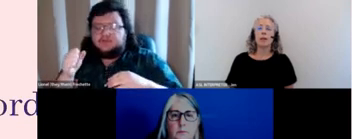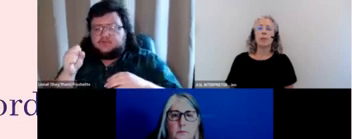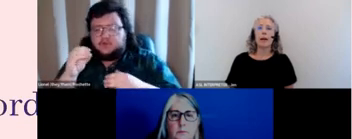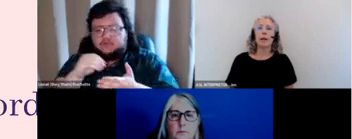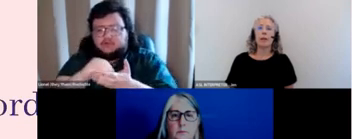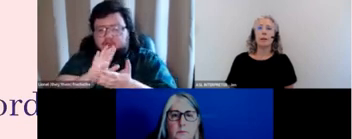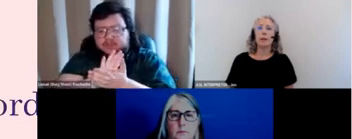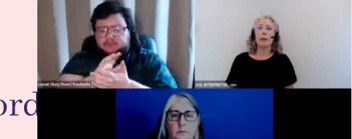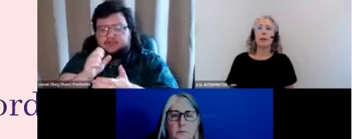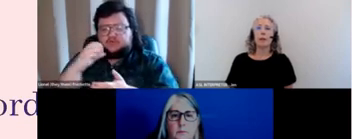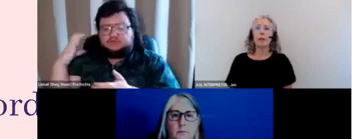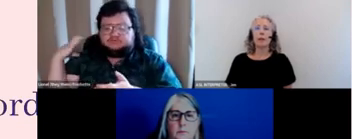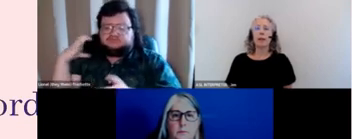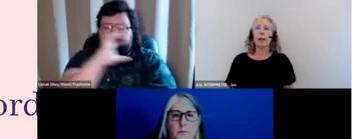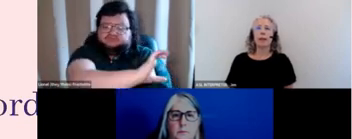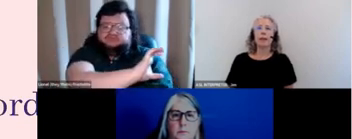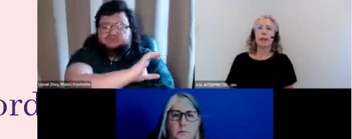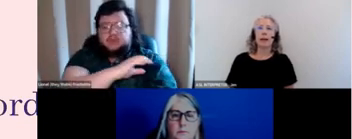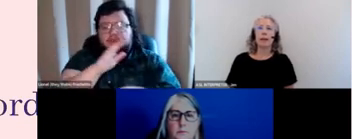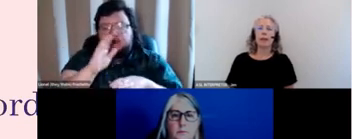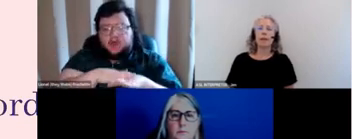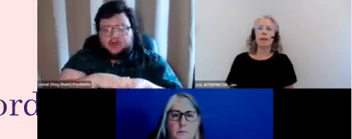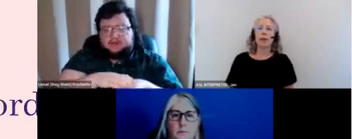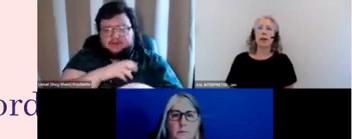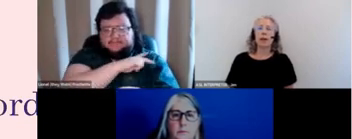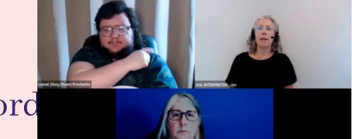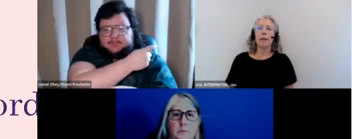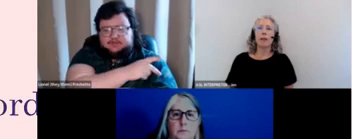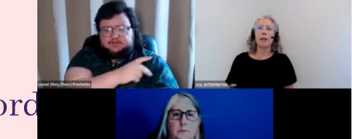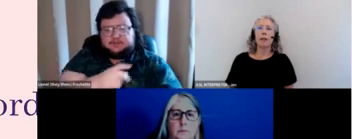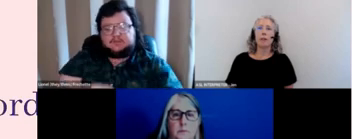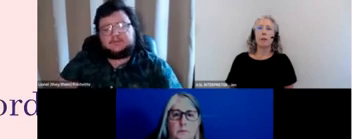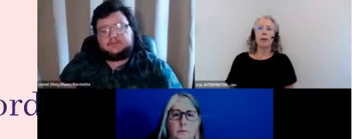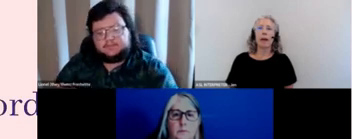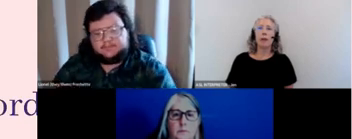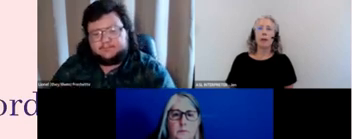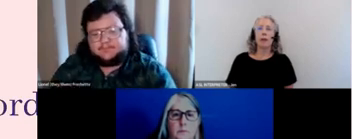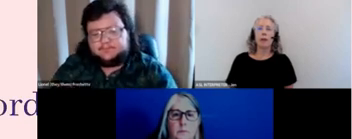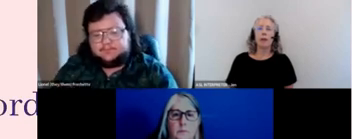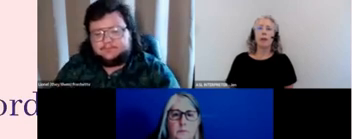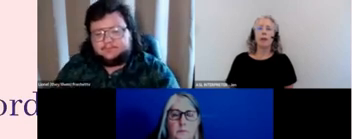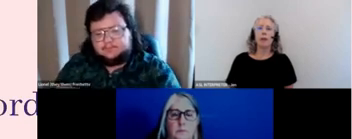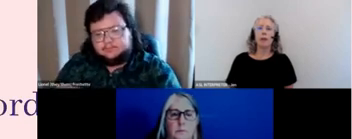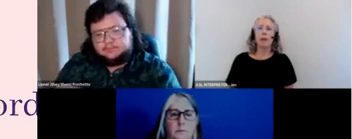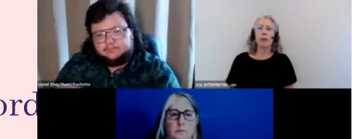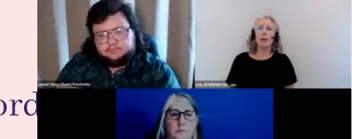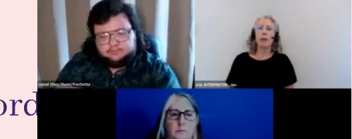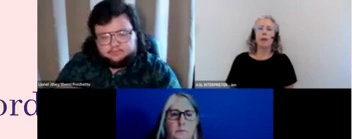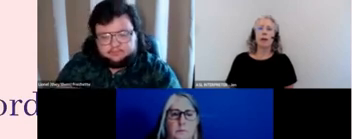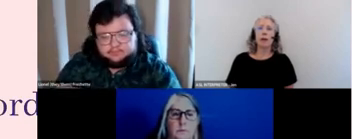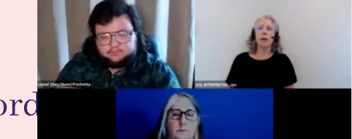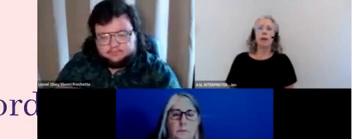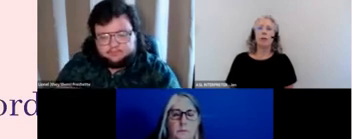Has to be a balance between the patient and the staff. And the patient has to be empowered with their own